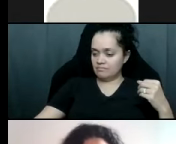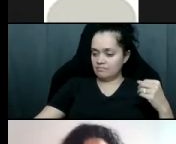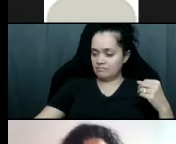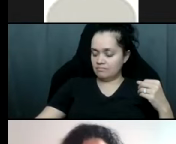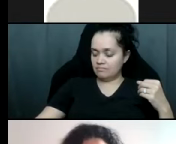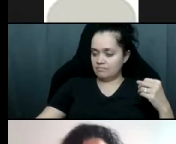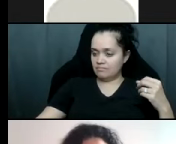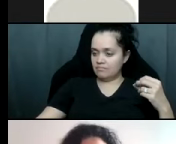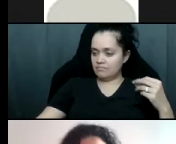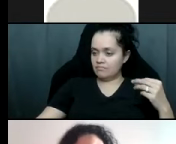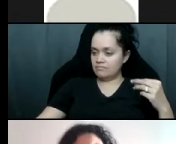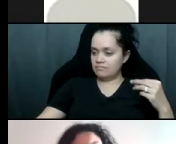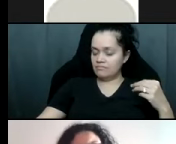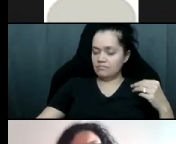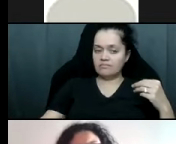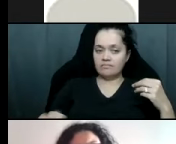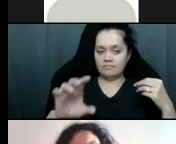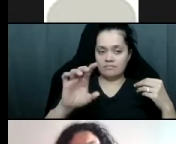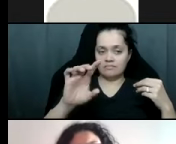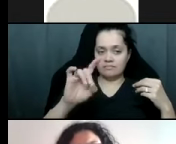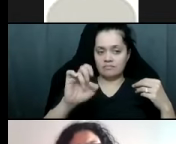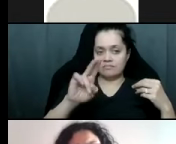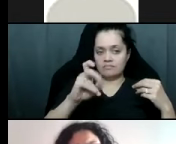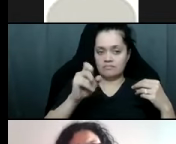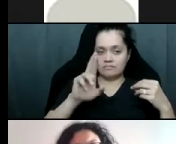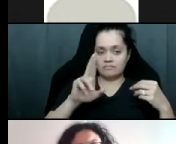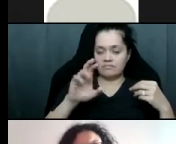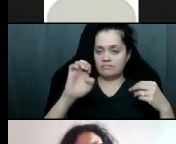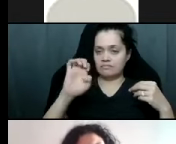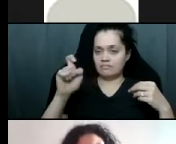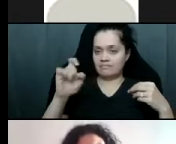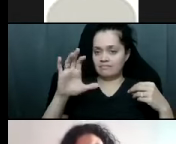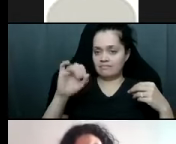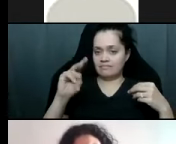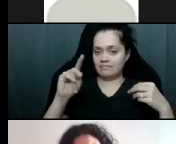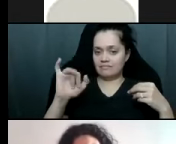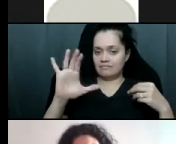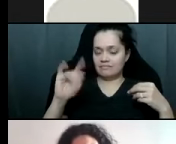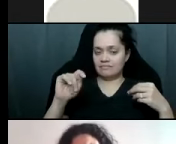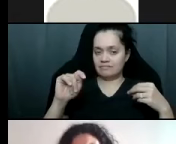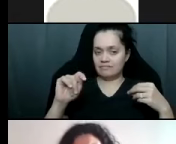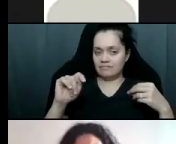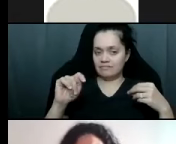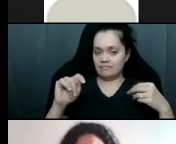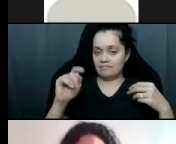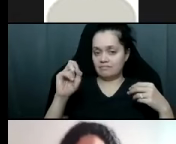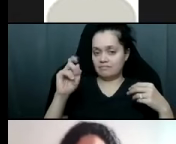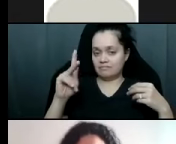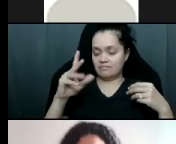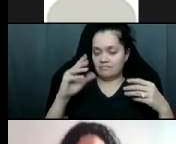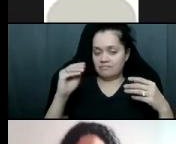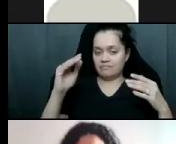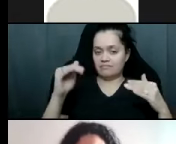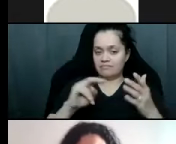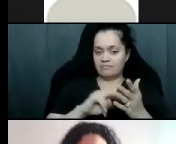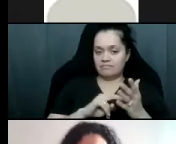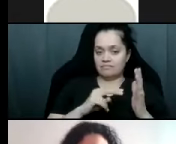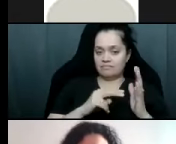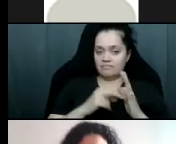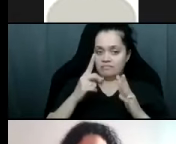All right, Derwenter is an ex-convict. All right, and that means we only have 1